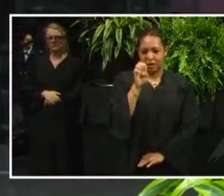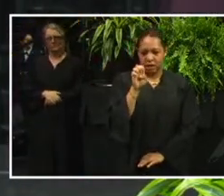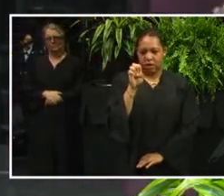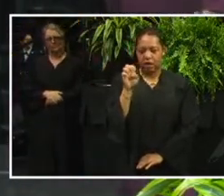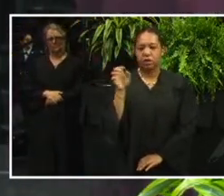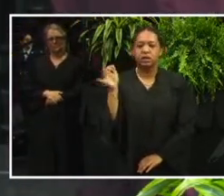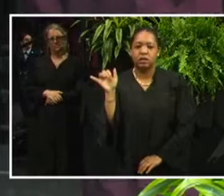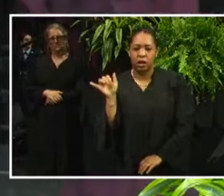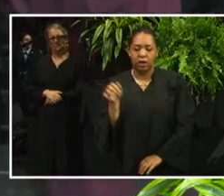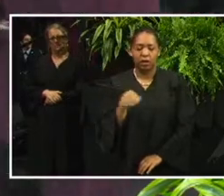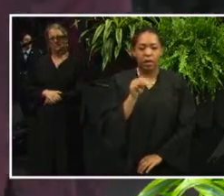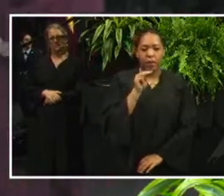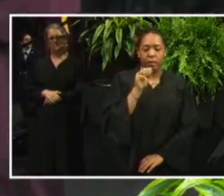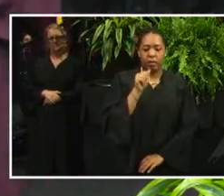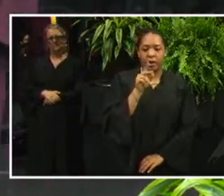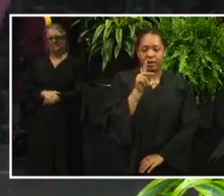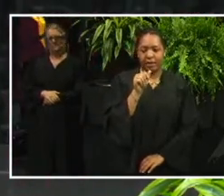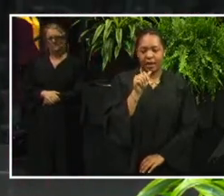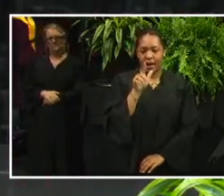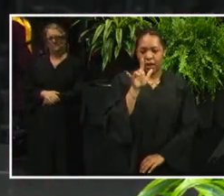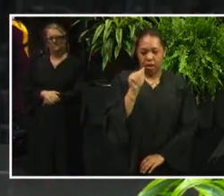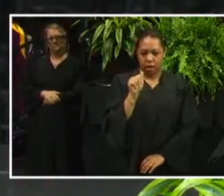Michaela Lynn Young.